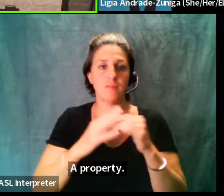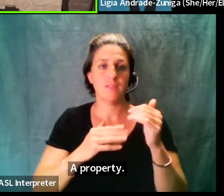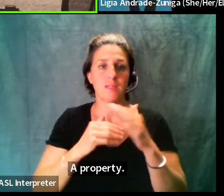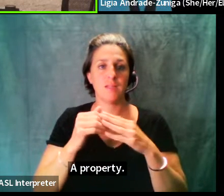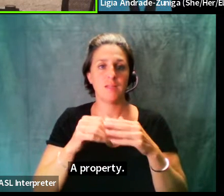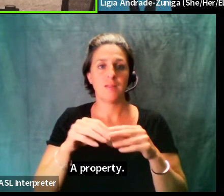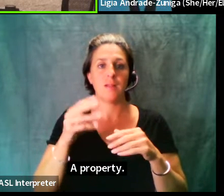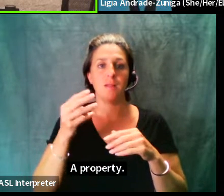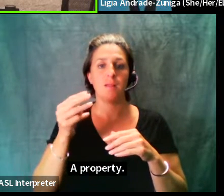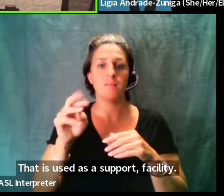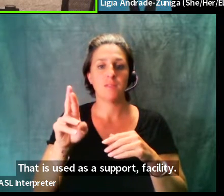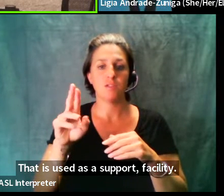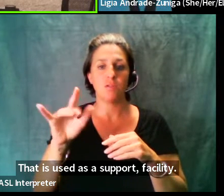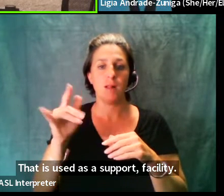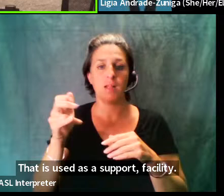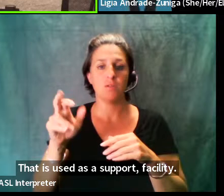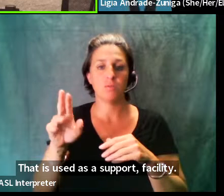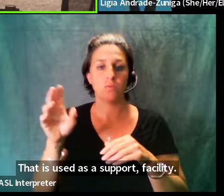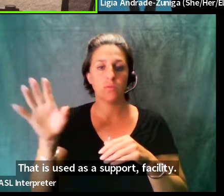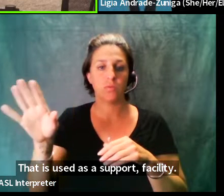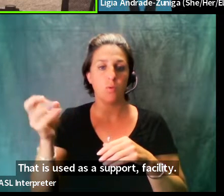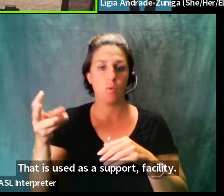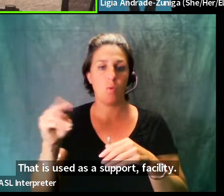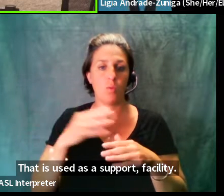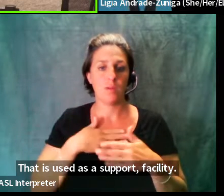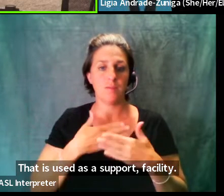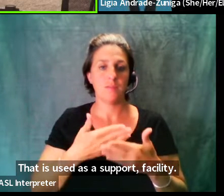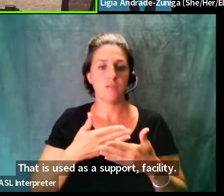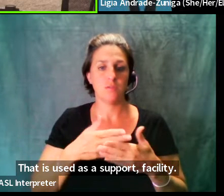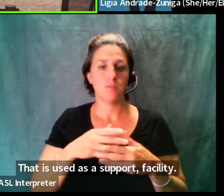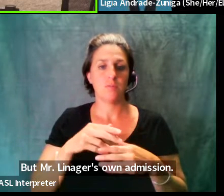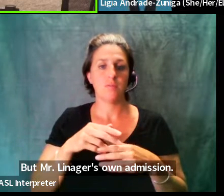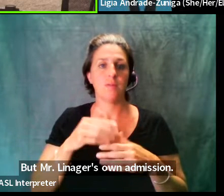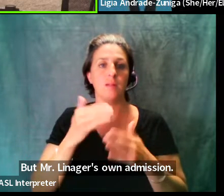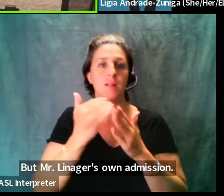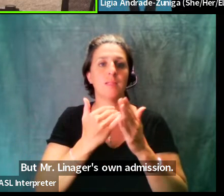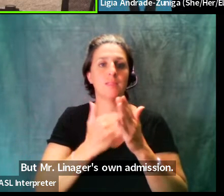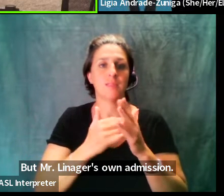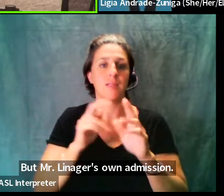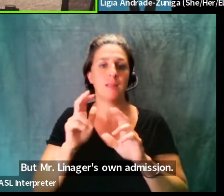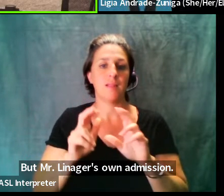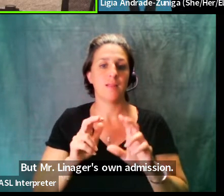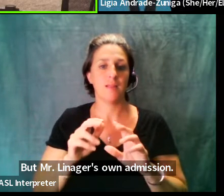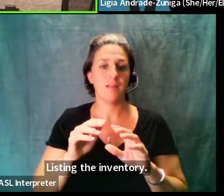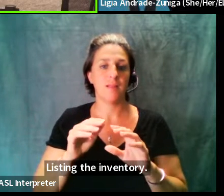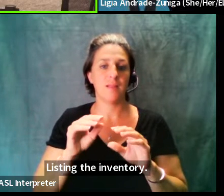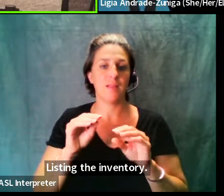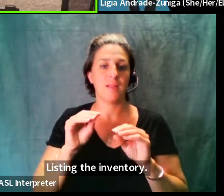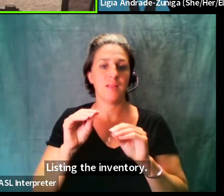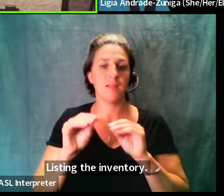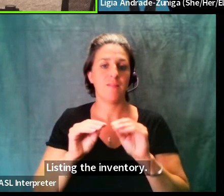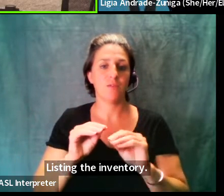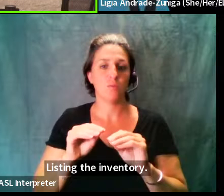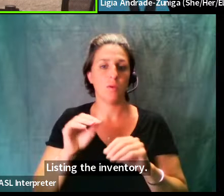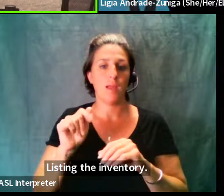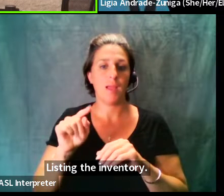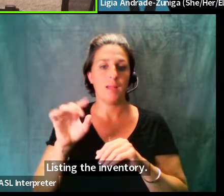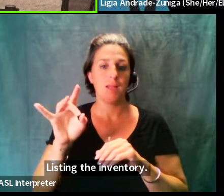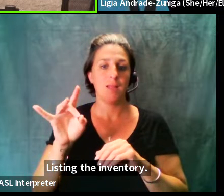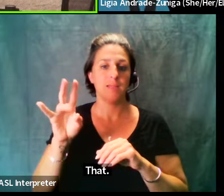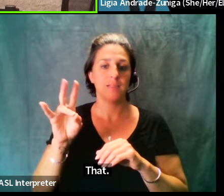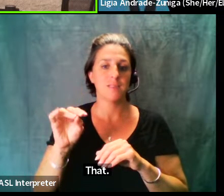Mr. Leininger's own admission, listing the inventory at 870